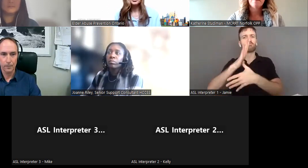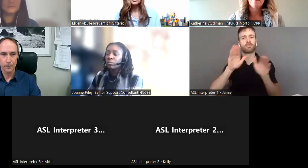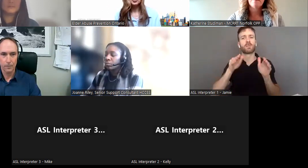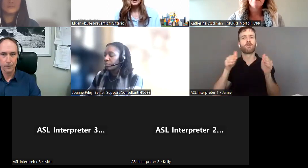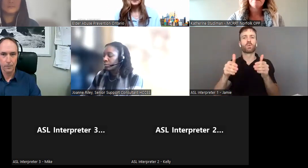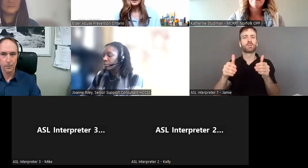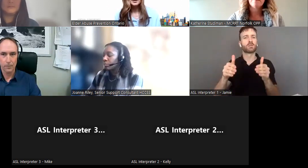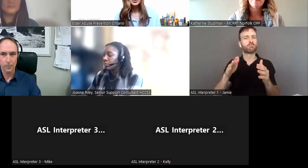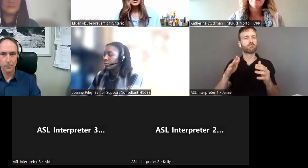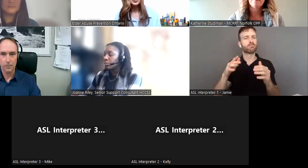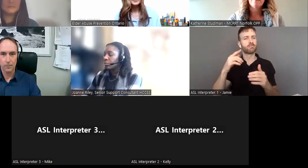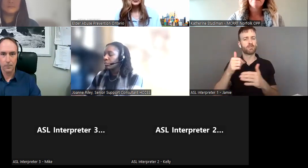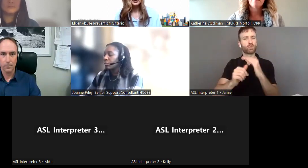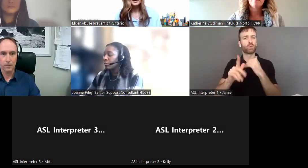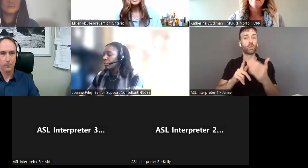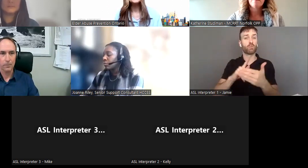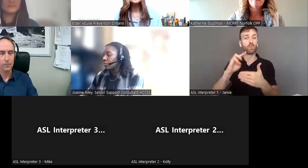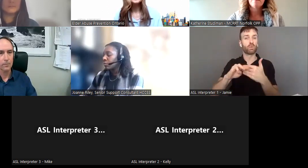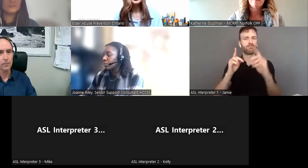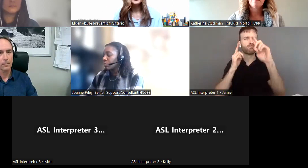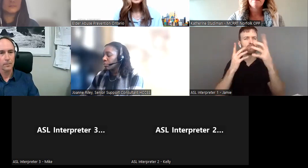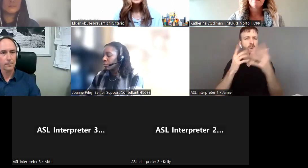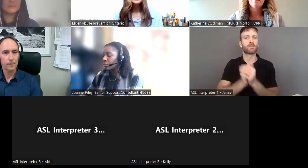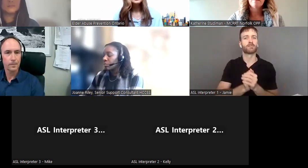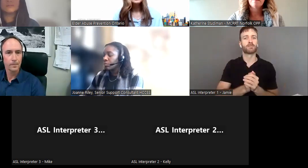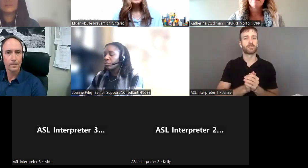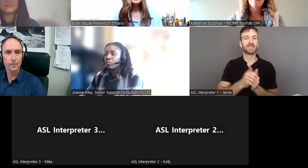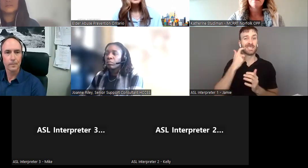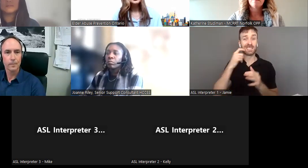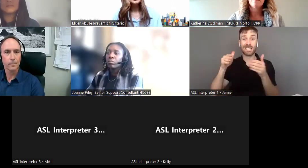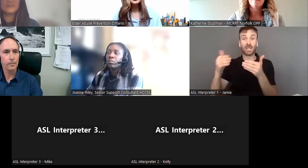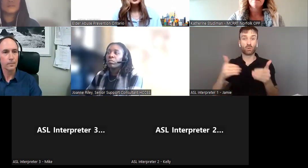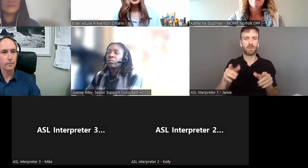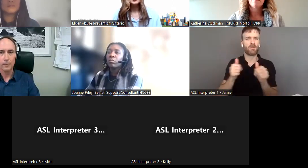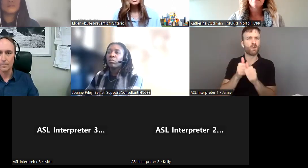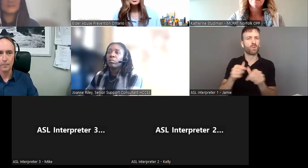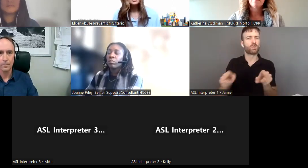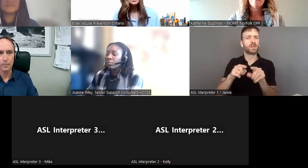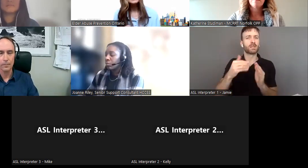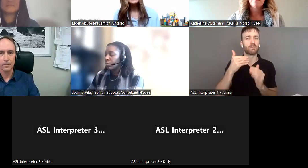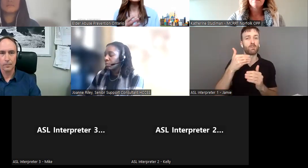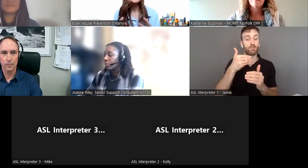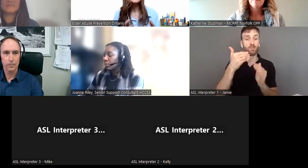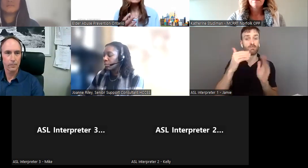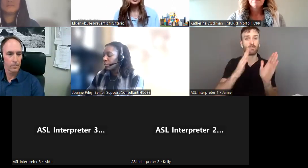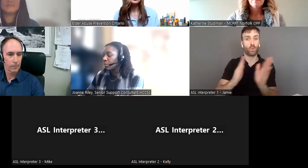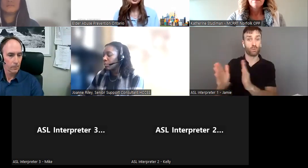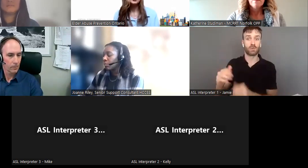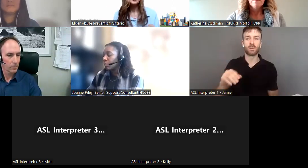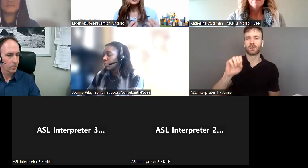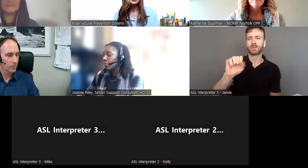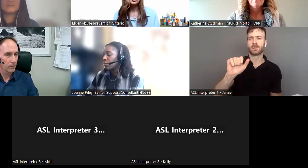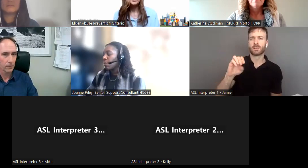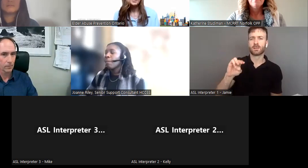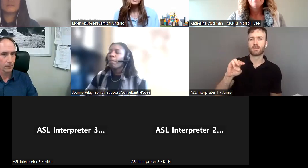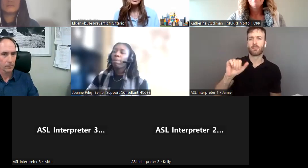mandate is within your program. And I guess we'll just go in that order that I introduced you in. So Samantha, maybe you can just start just to give people a sense of what you